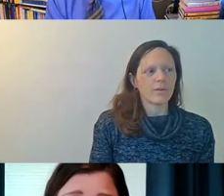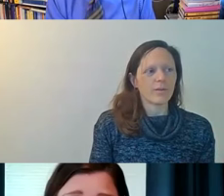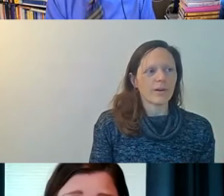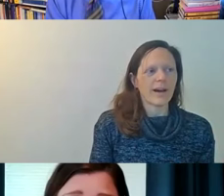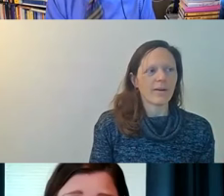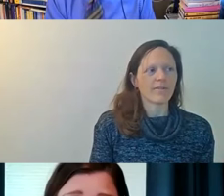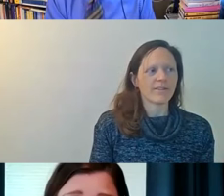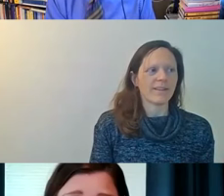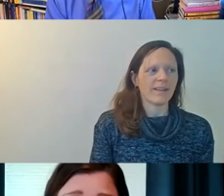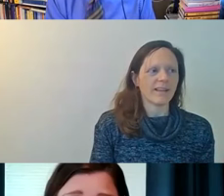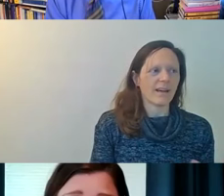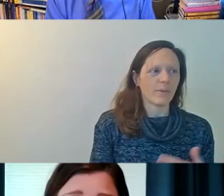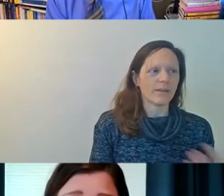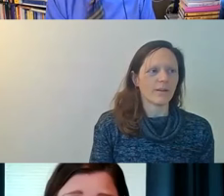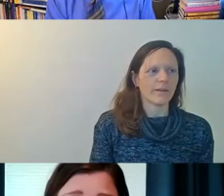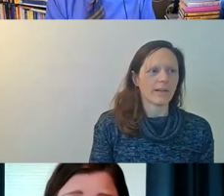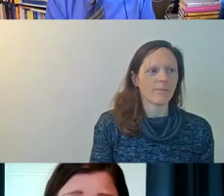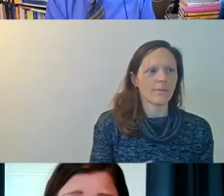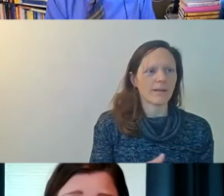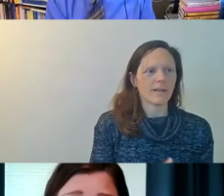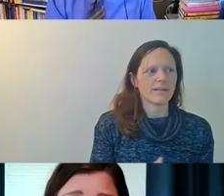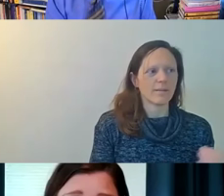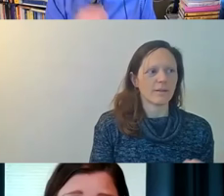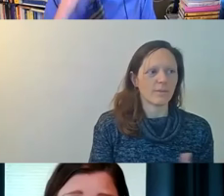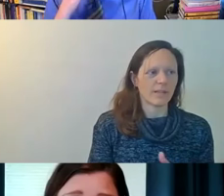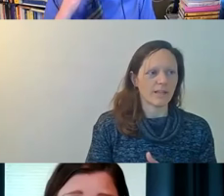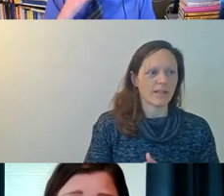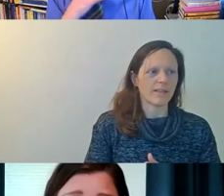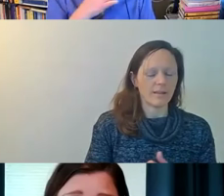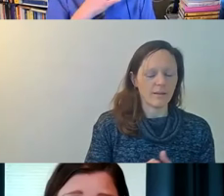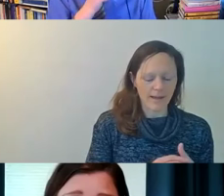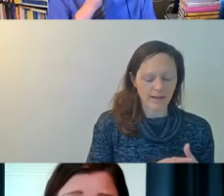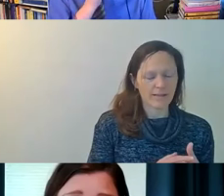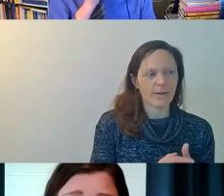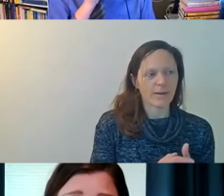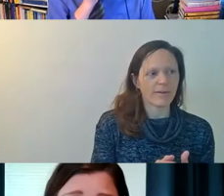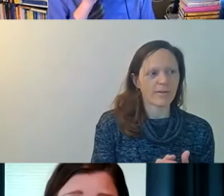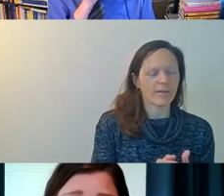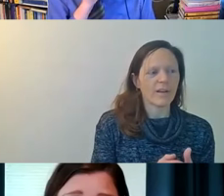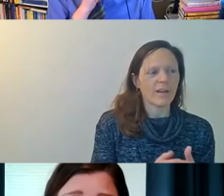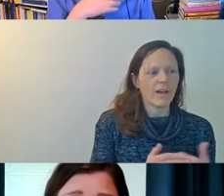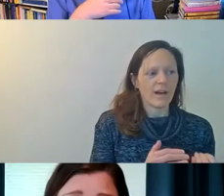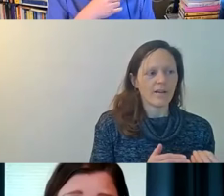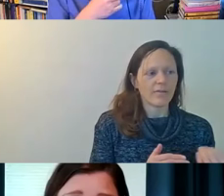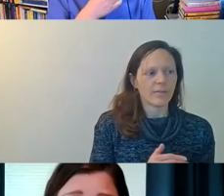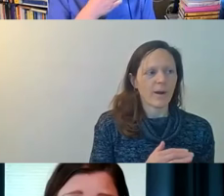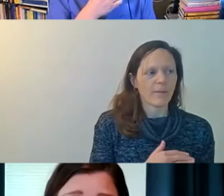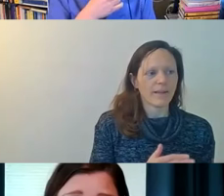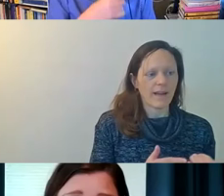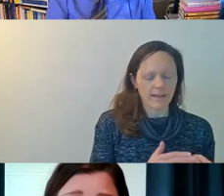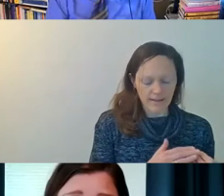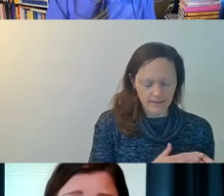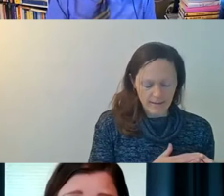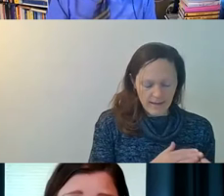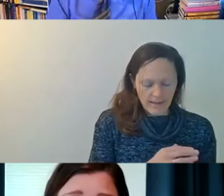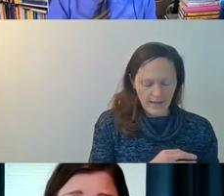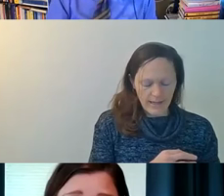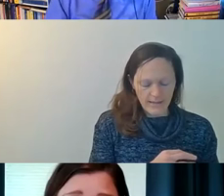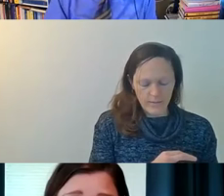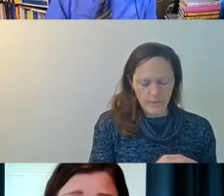You do, however, see that non-white and low-income Americans are much more likely to depend on a smartphone for broadband